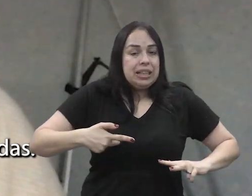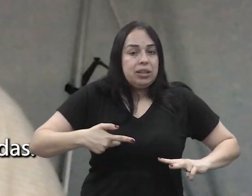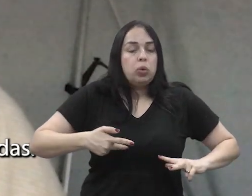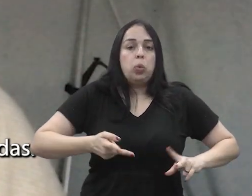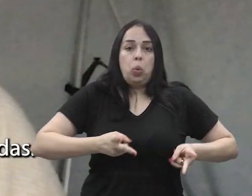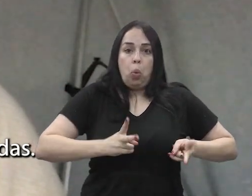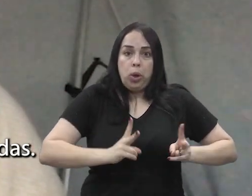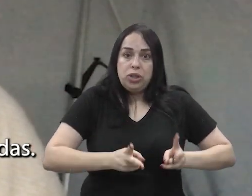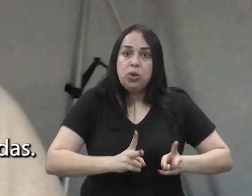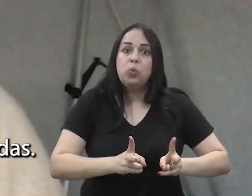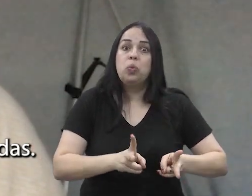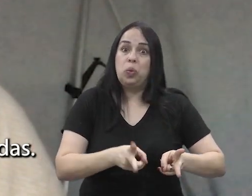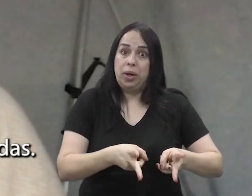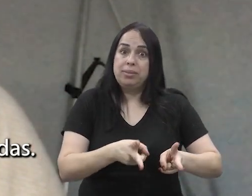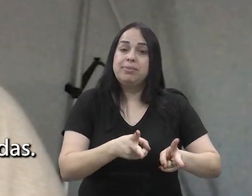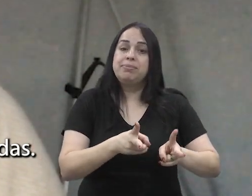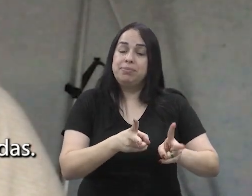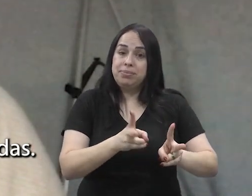that they were